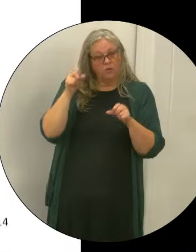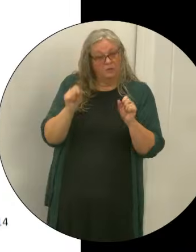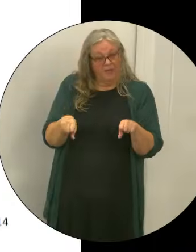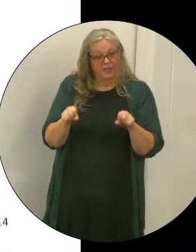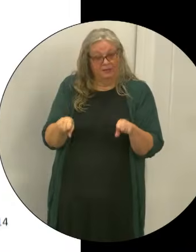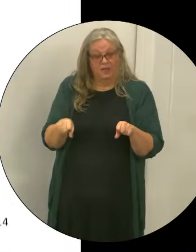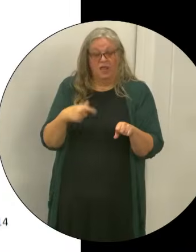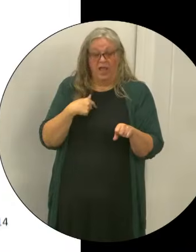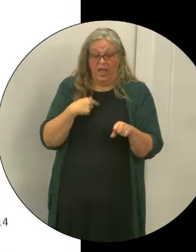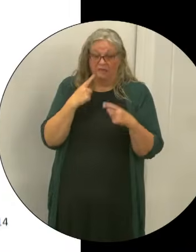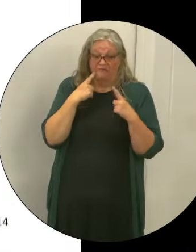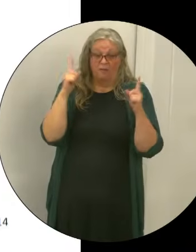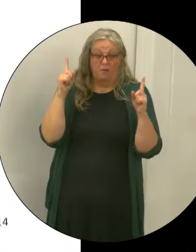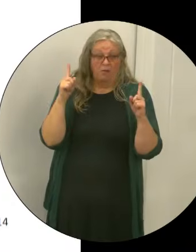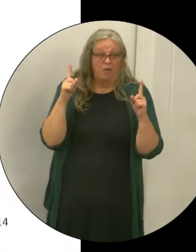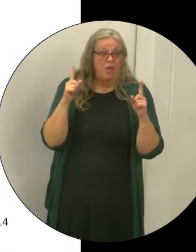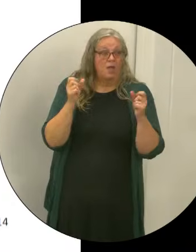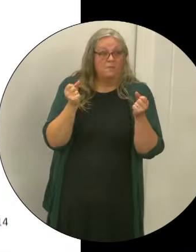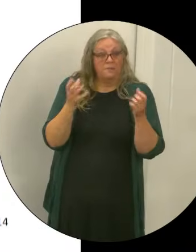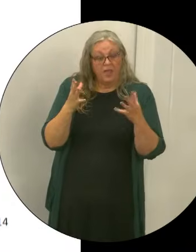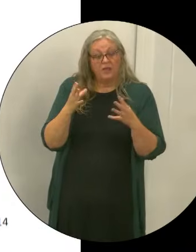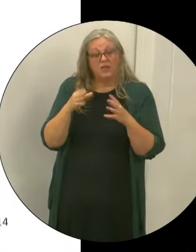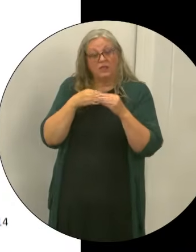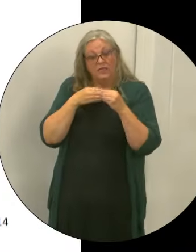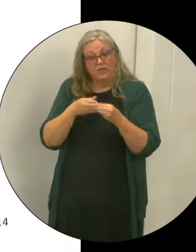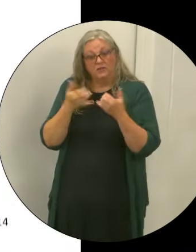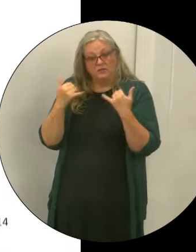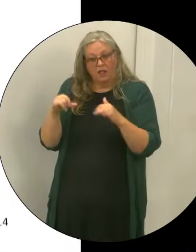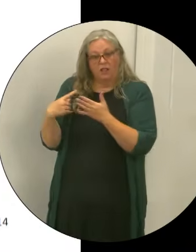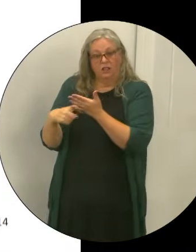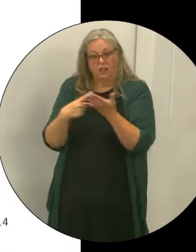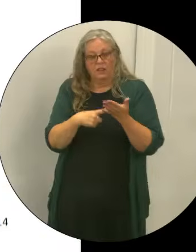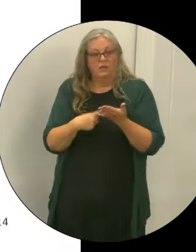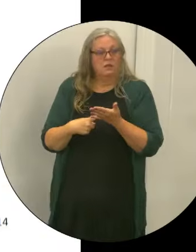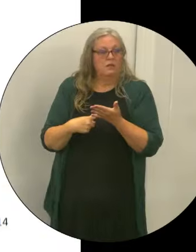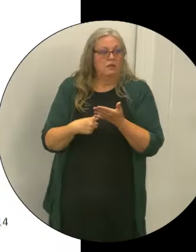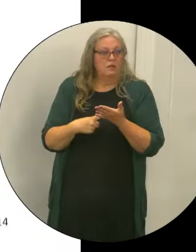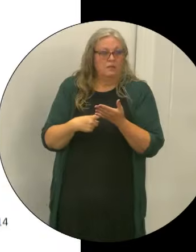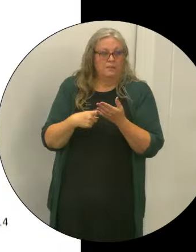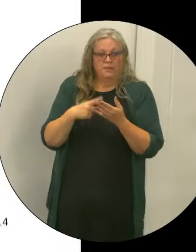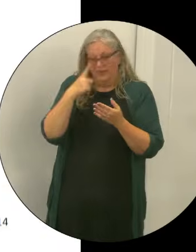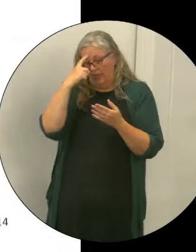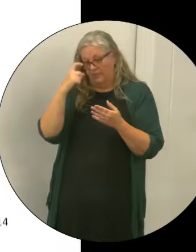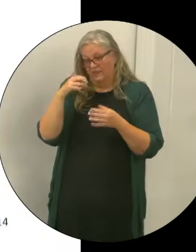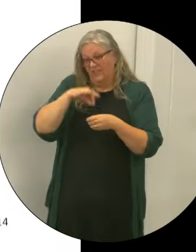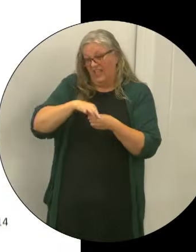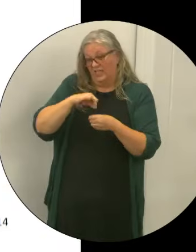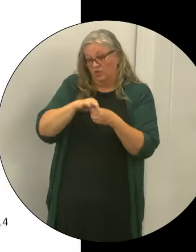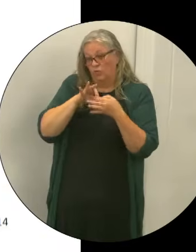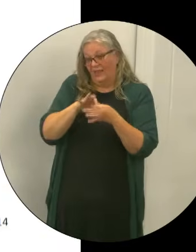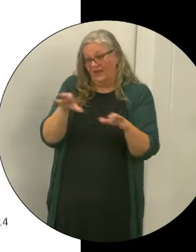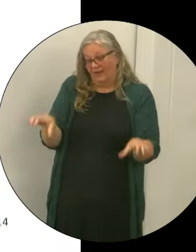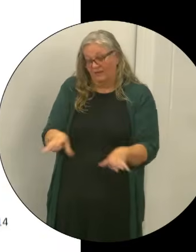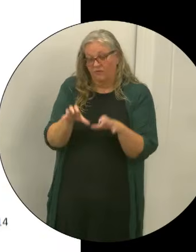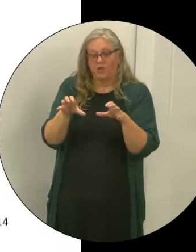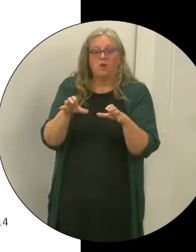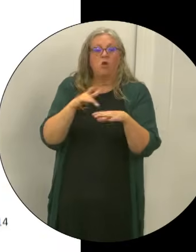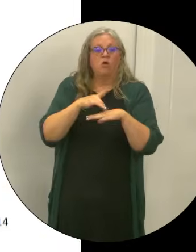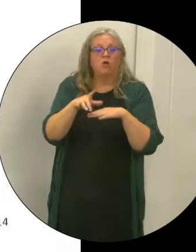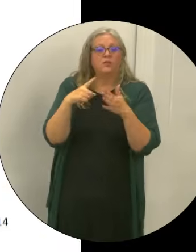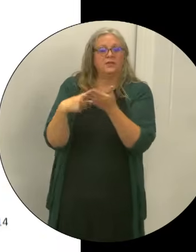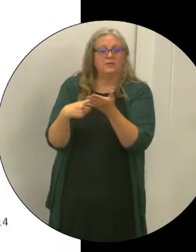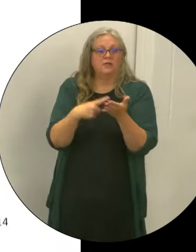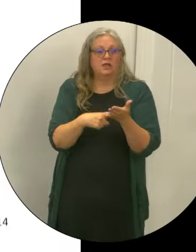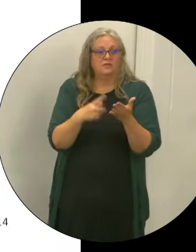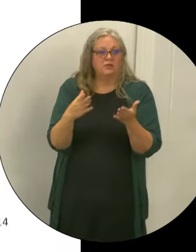many conversations with legislative leaders are still ongoing due to election-related activities, early discussions